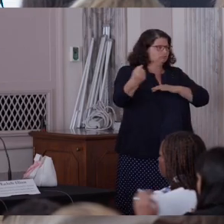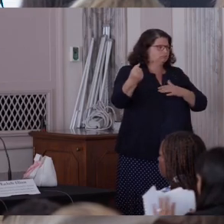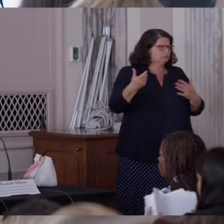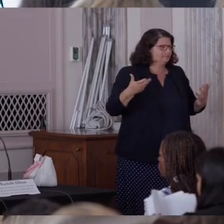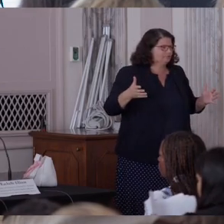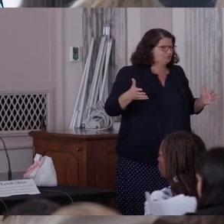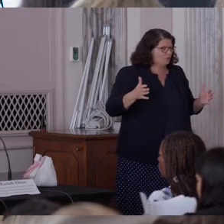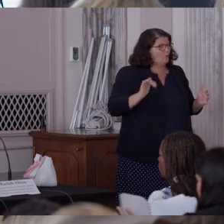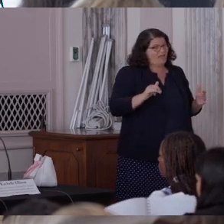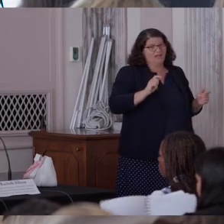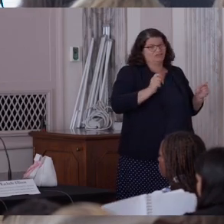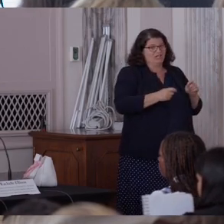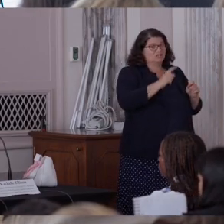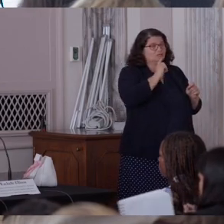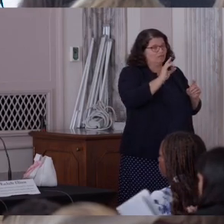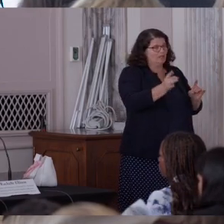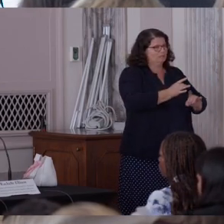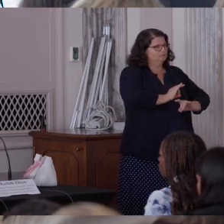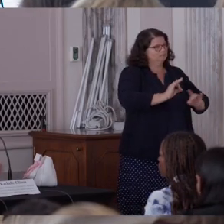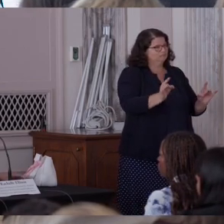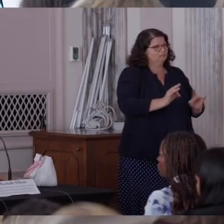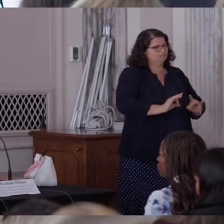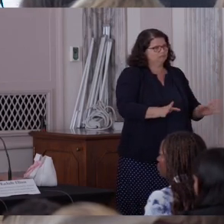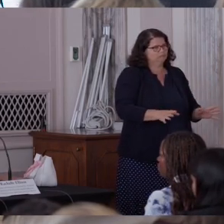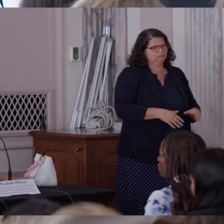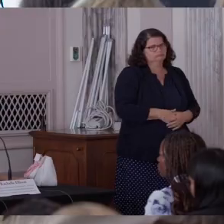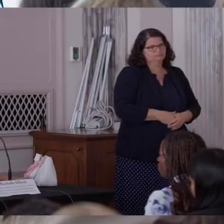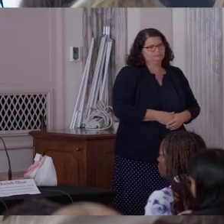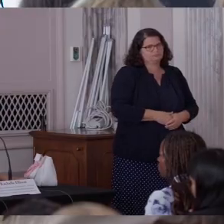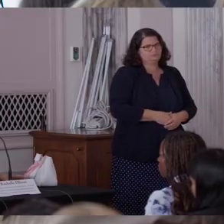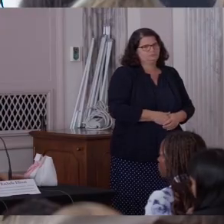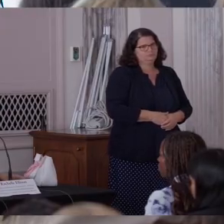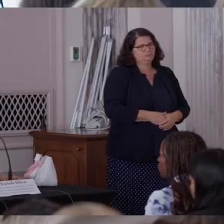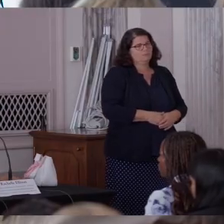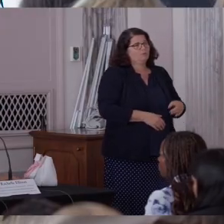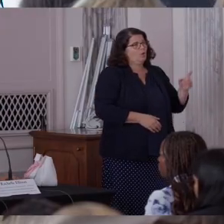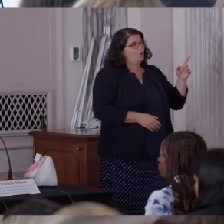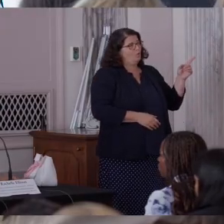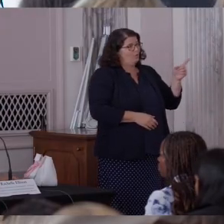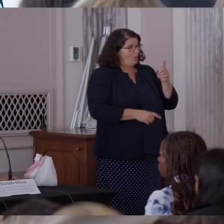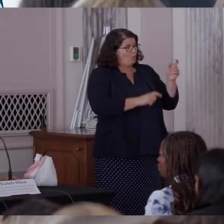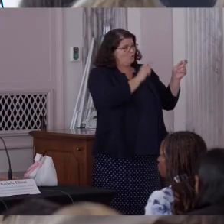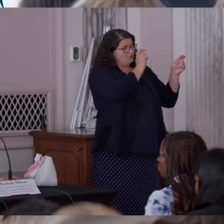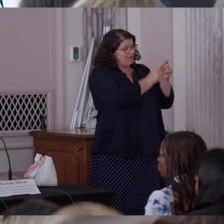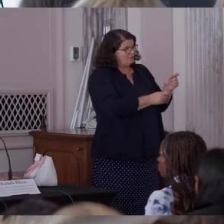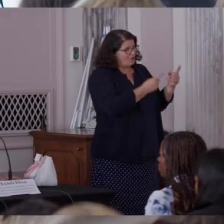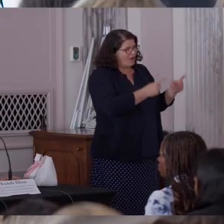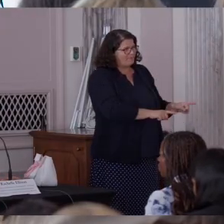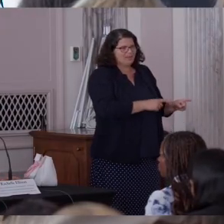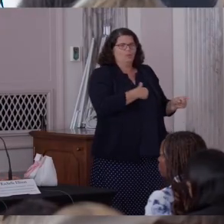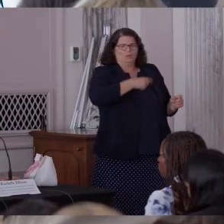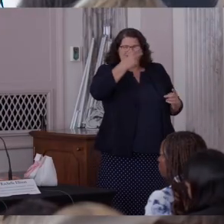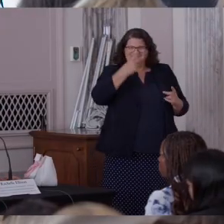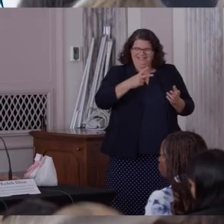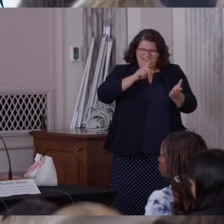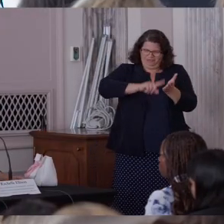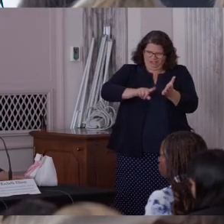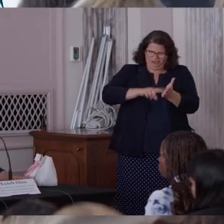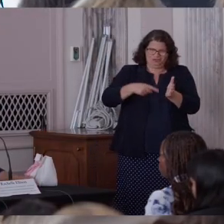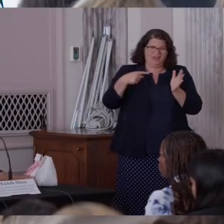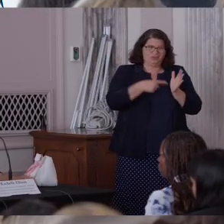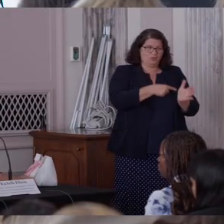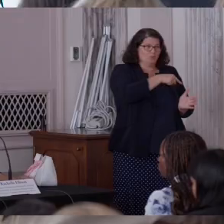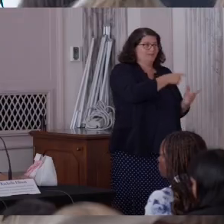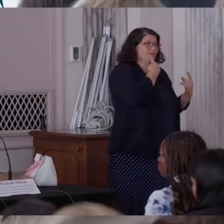changes are devastating. They are changes that are entered into despite the research that says differently.